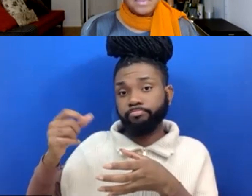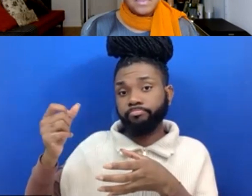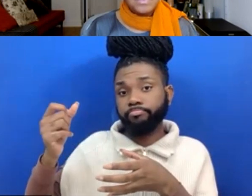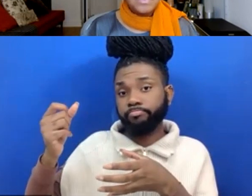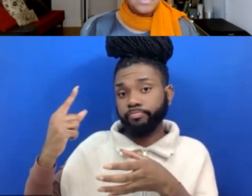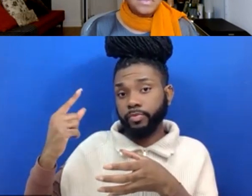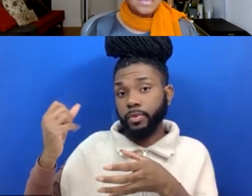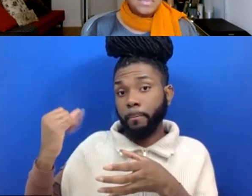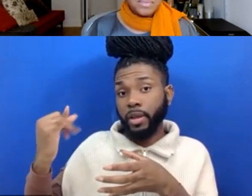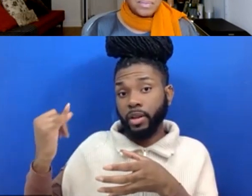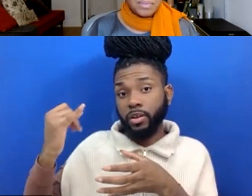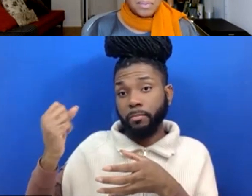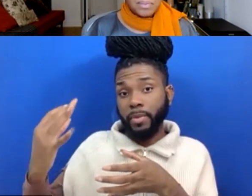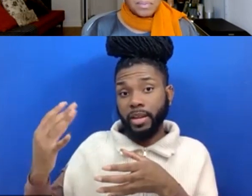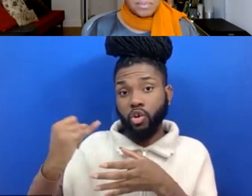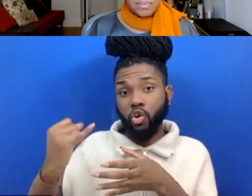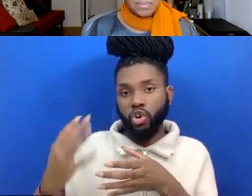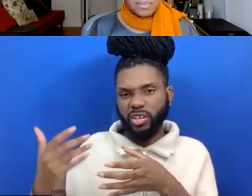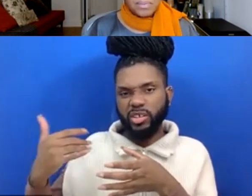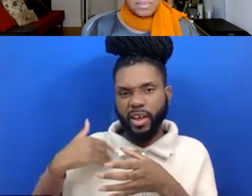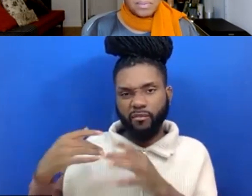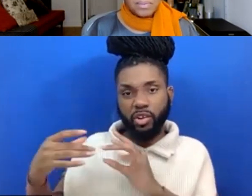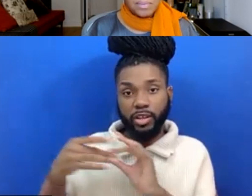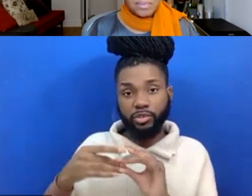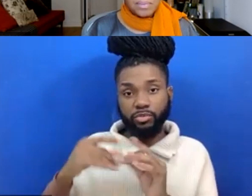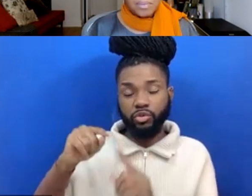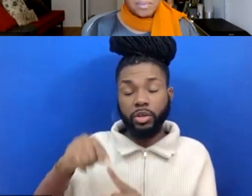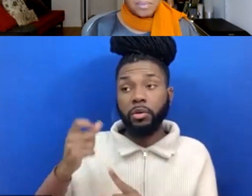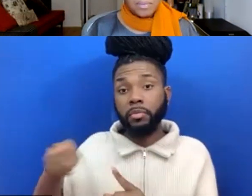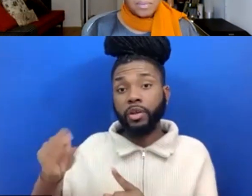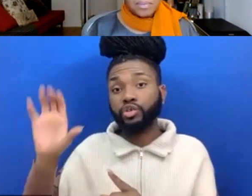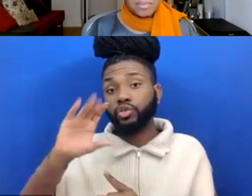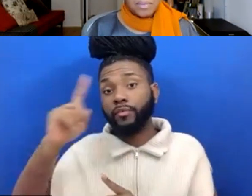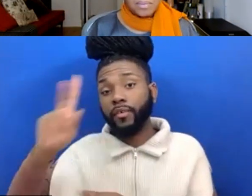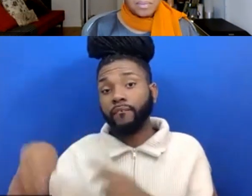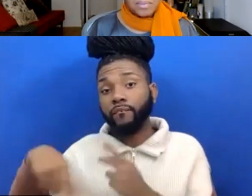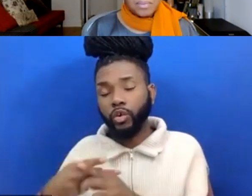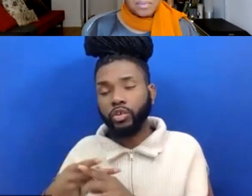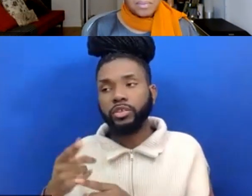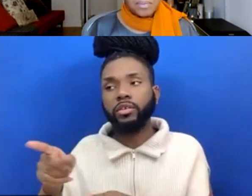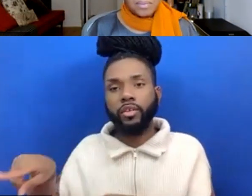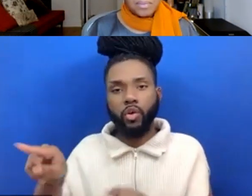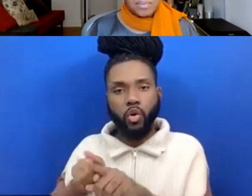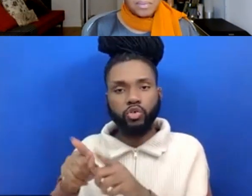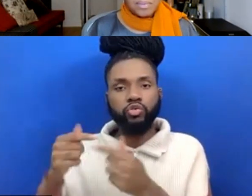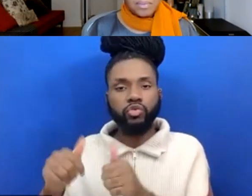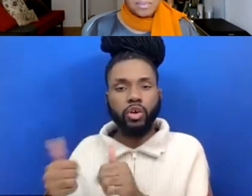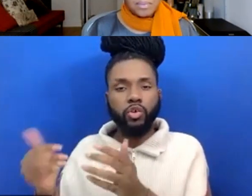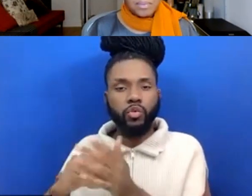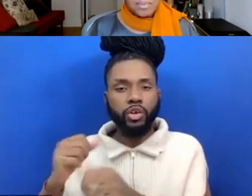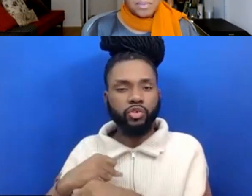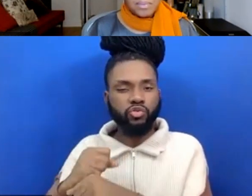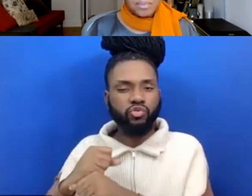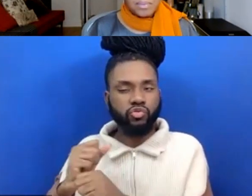have ambivalent relationships to. Even if they're seeking a version of it, they may also be trying to kind of reconstruct what masterfulness looks like in their